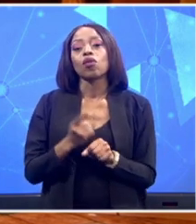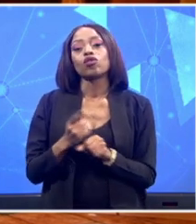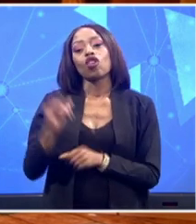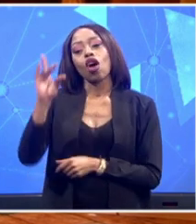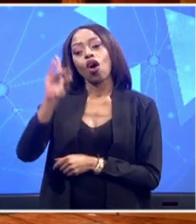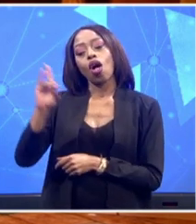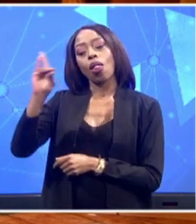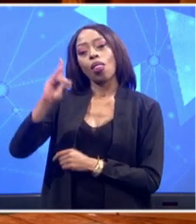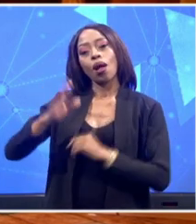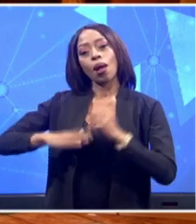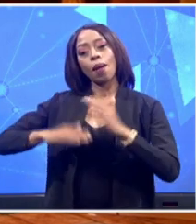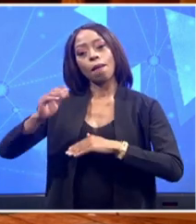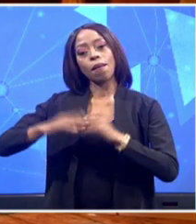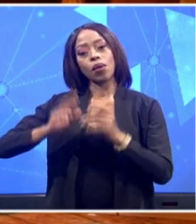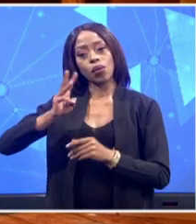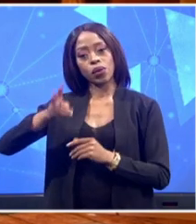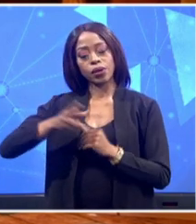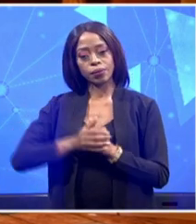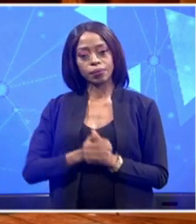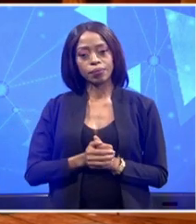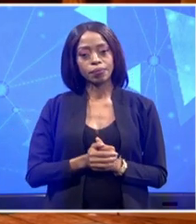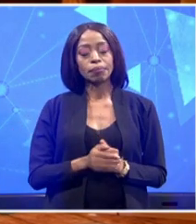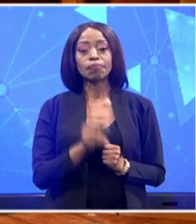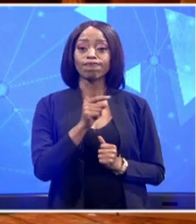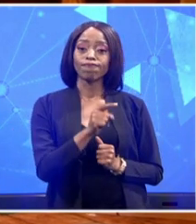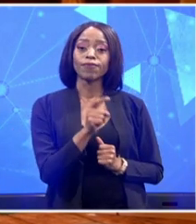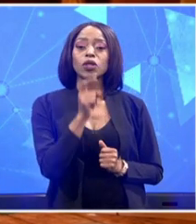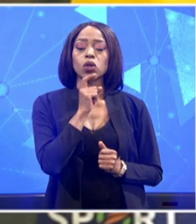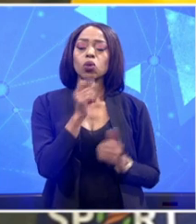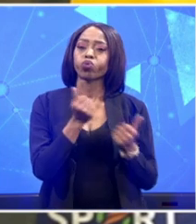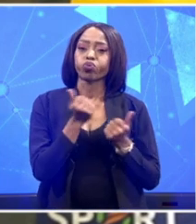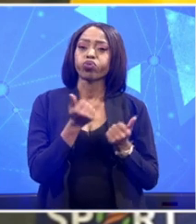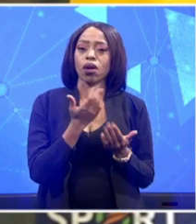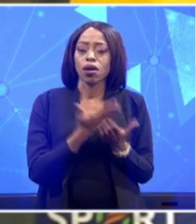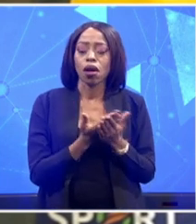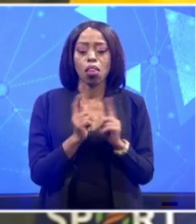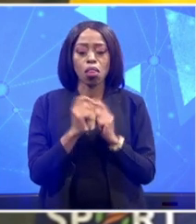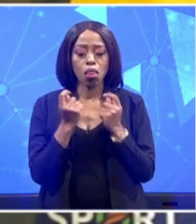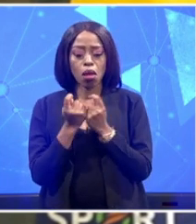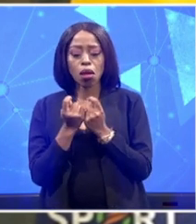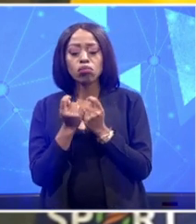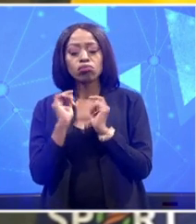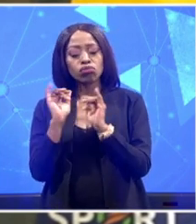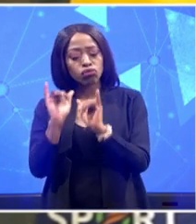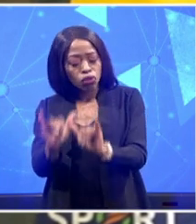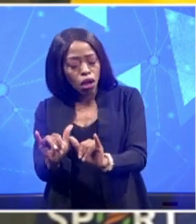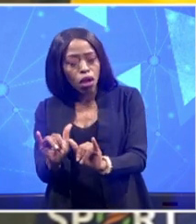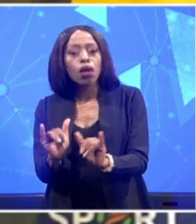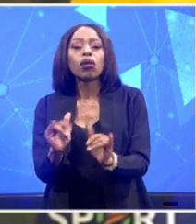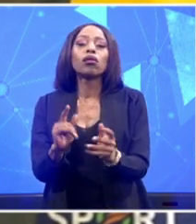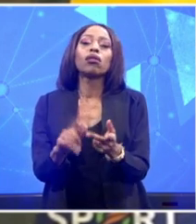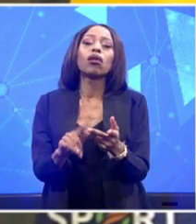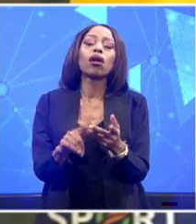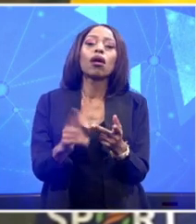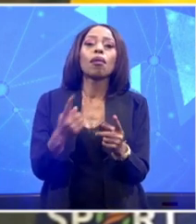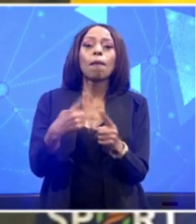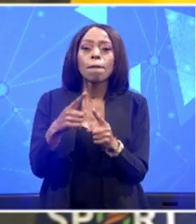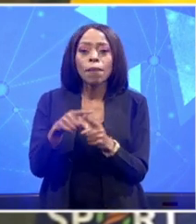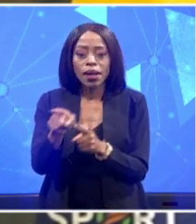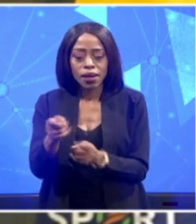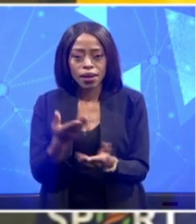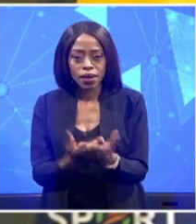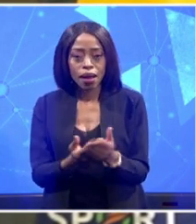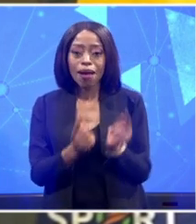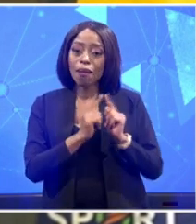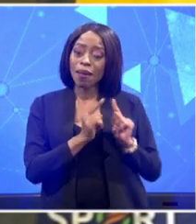a hotel. At least the centre is now usable. You know, the teams can stay there and they can also play there. But